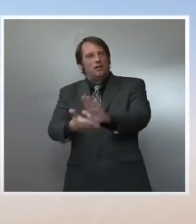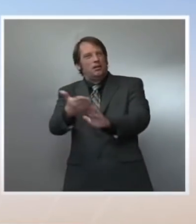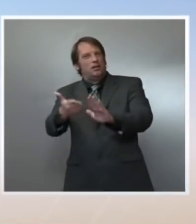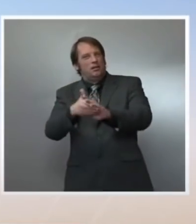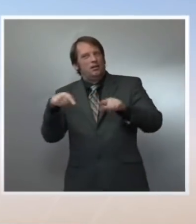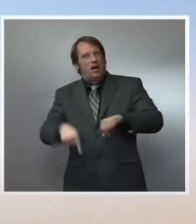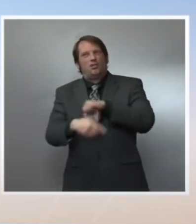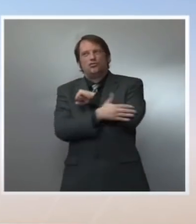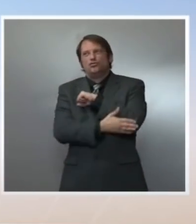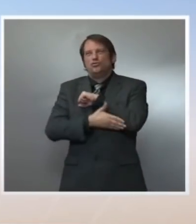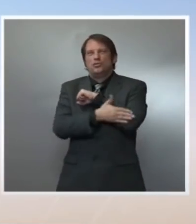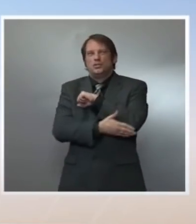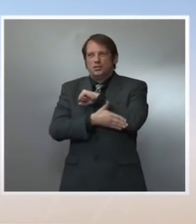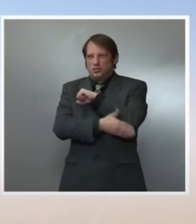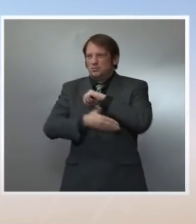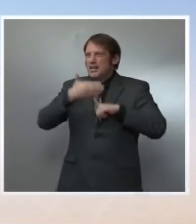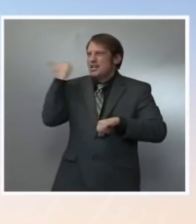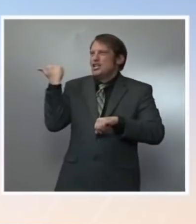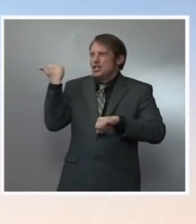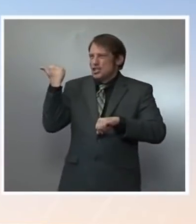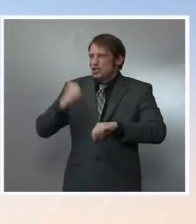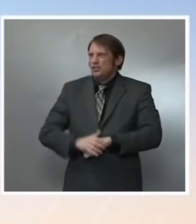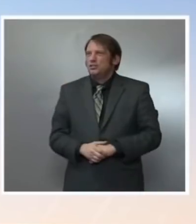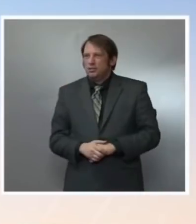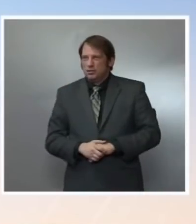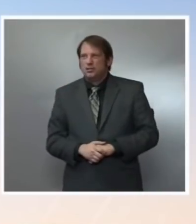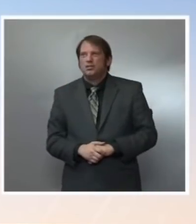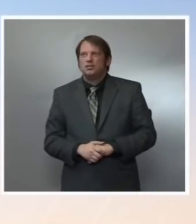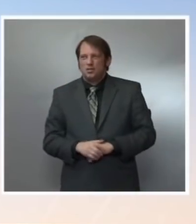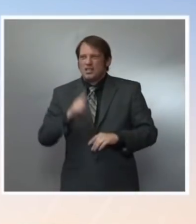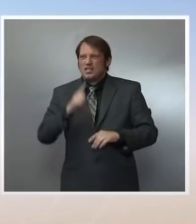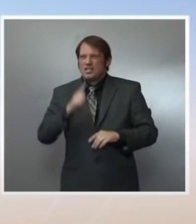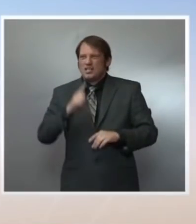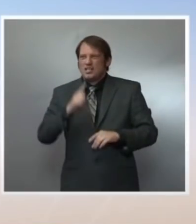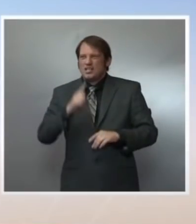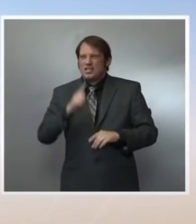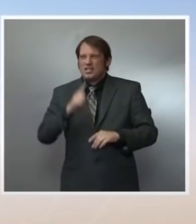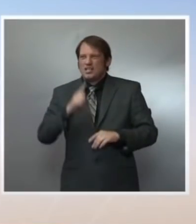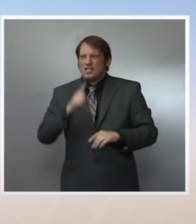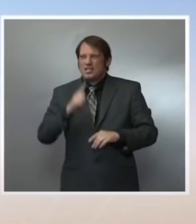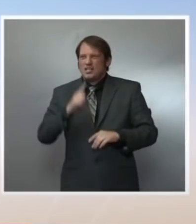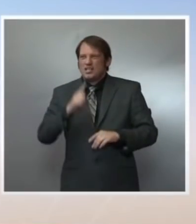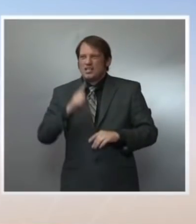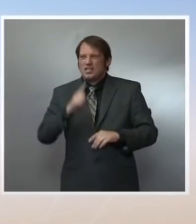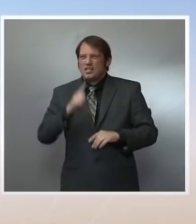it, the pieces that it could flow through, he's very open to what that looks like.